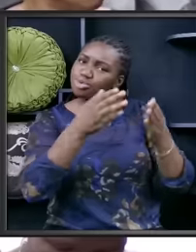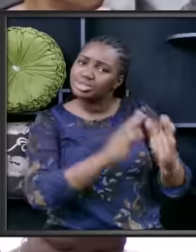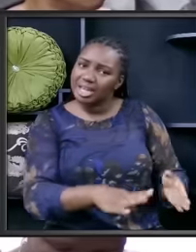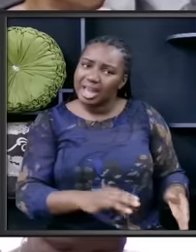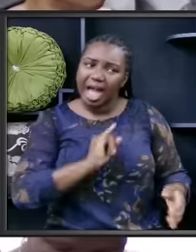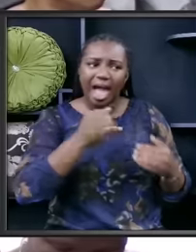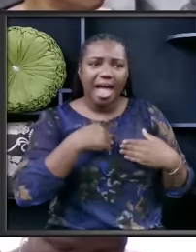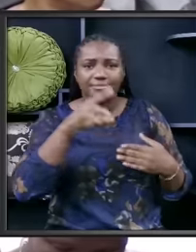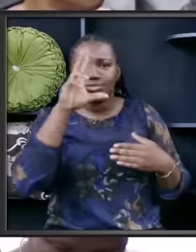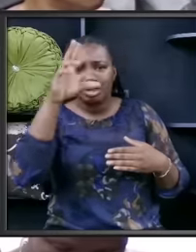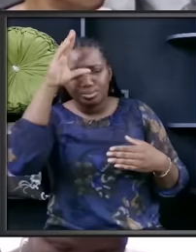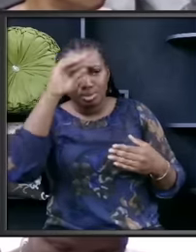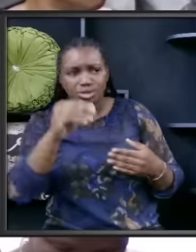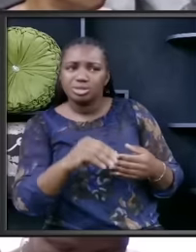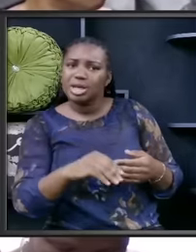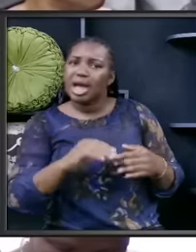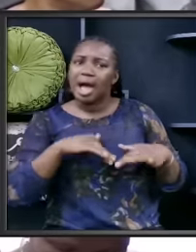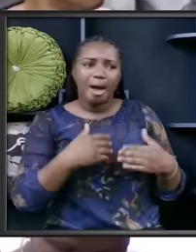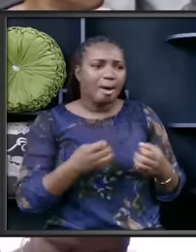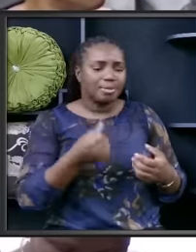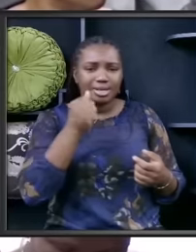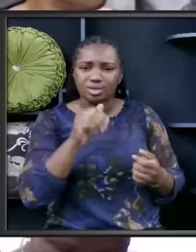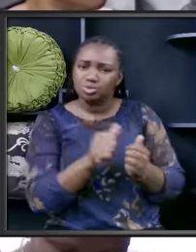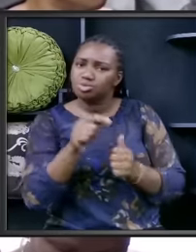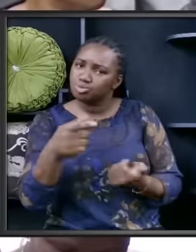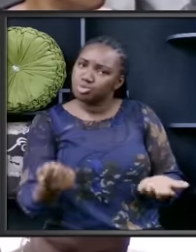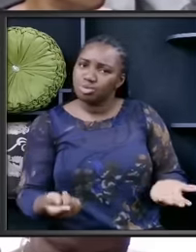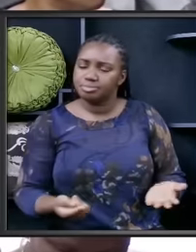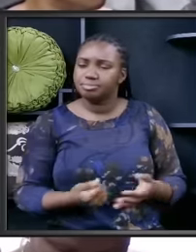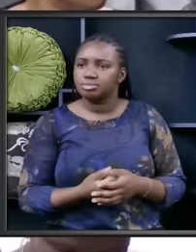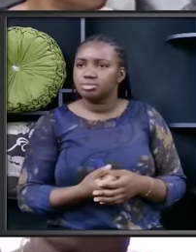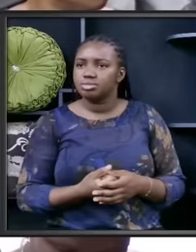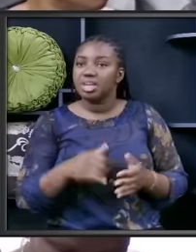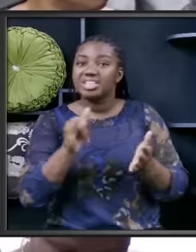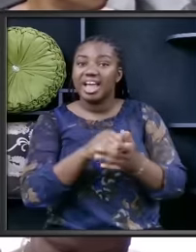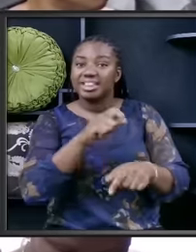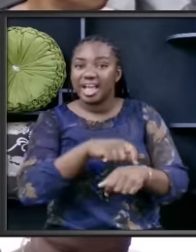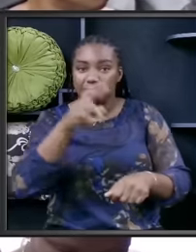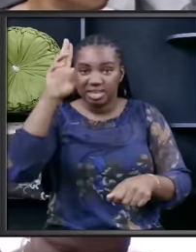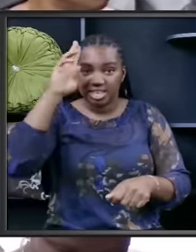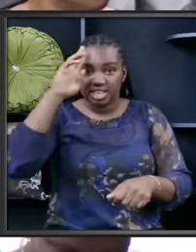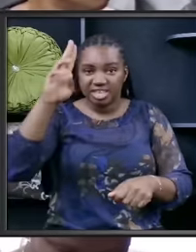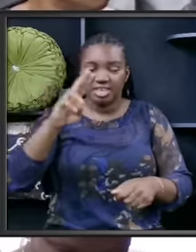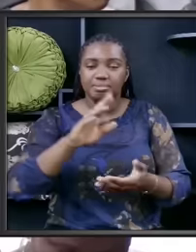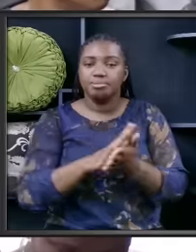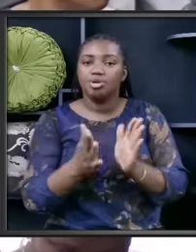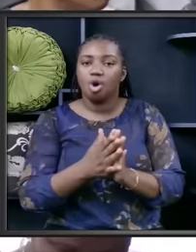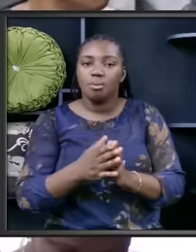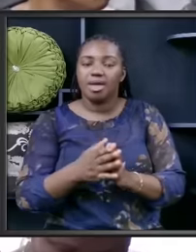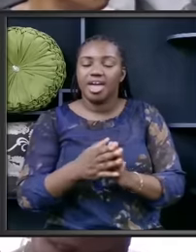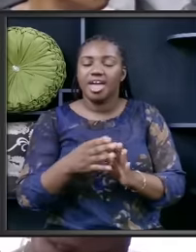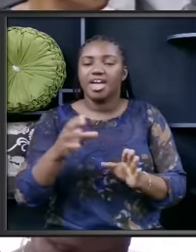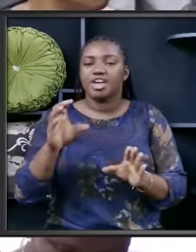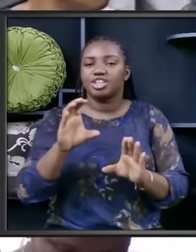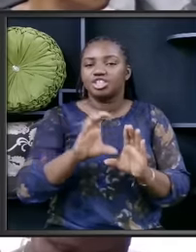make you die. Then I go, in that time where he become chairman immediately, stop eating my food. So now they chop